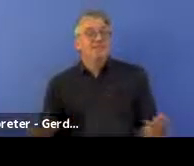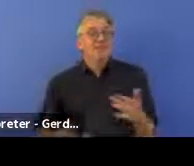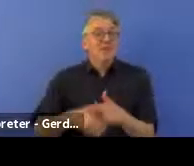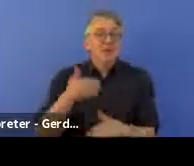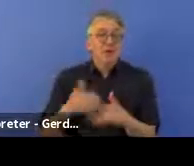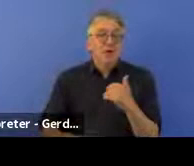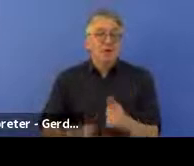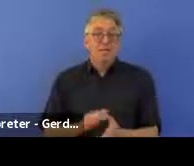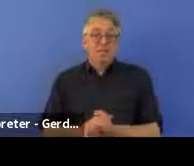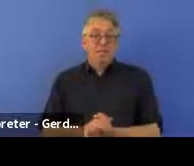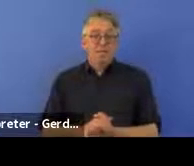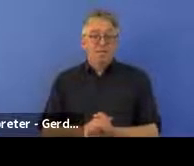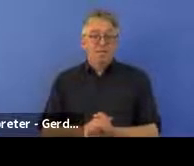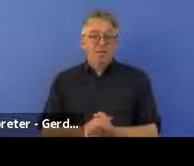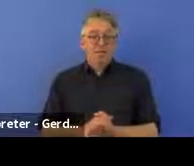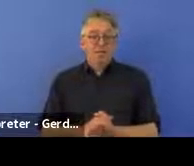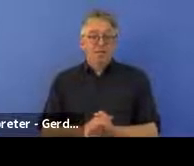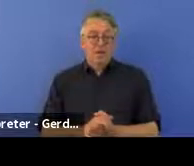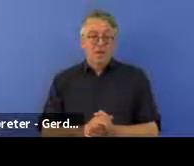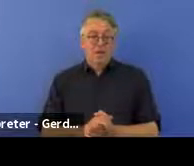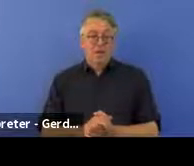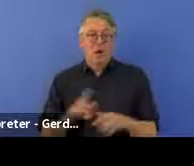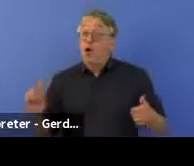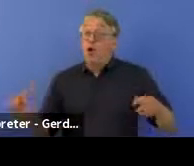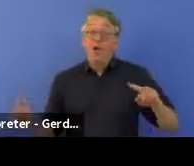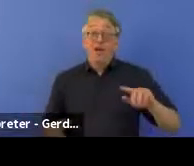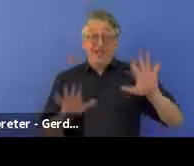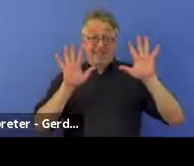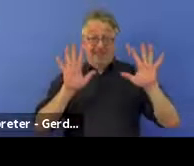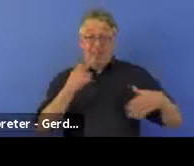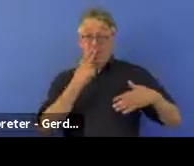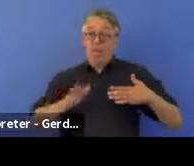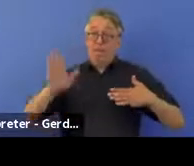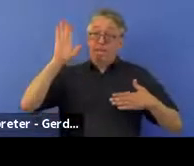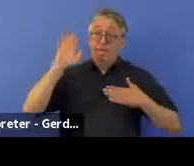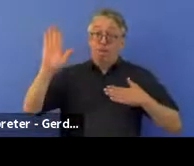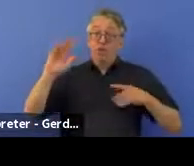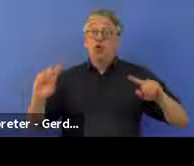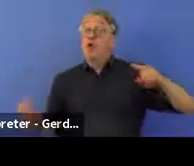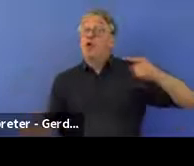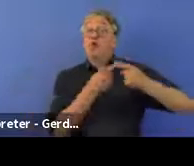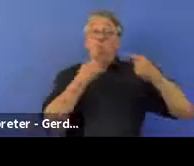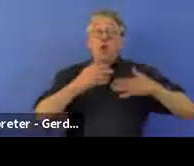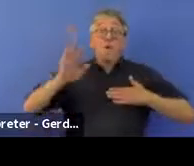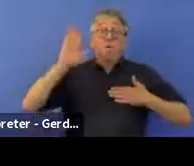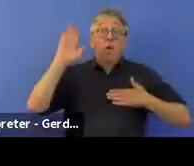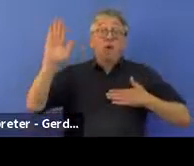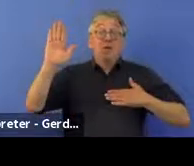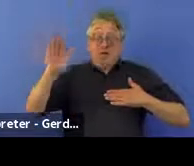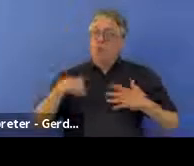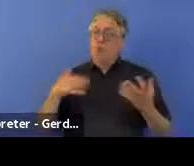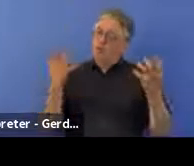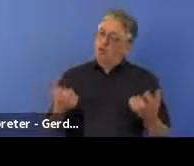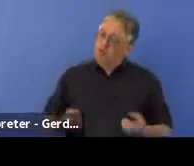first commitment is dedicated to ensuring accessible, inclusive education. Last year, when this pandemic broke